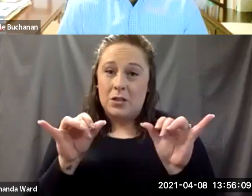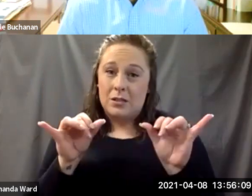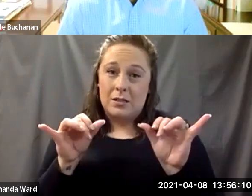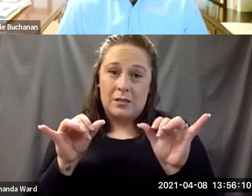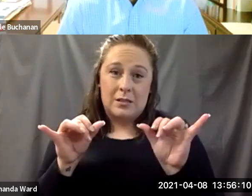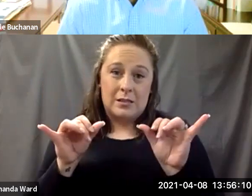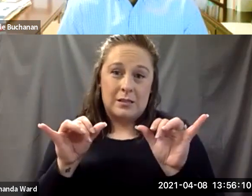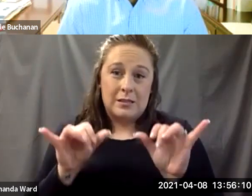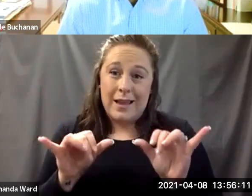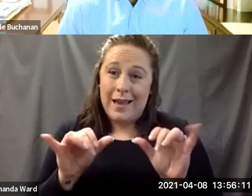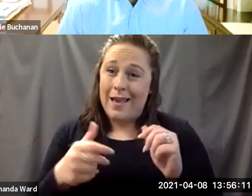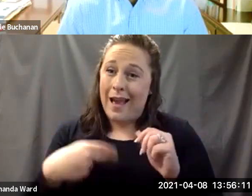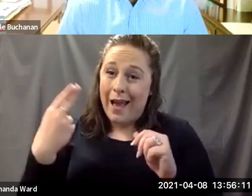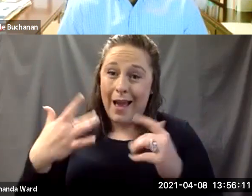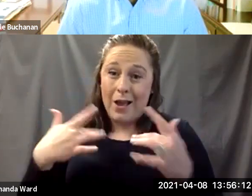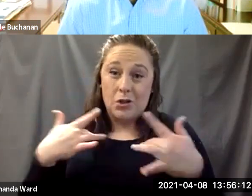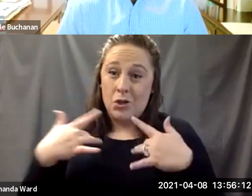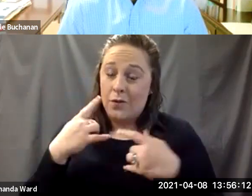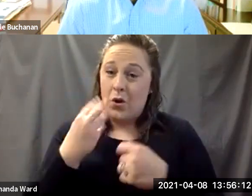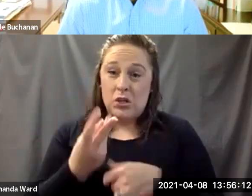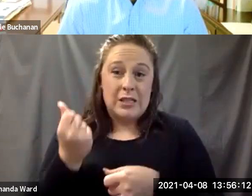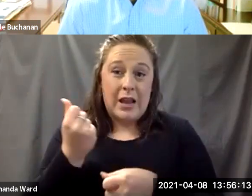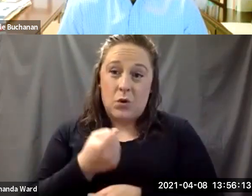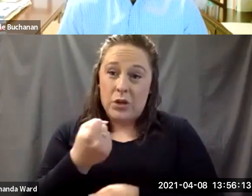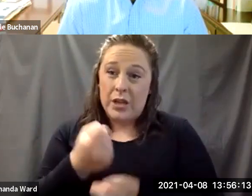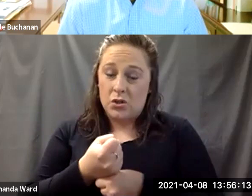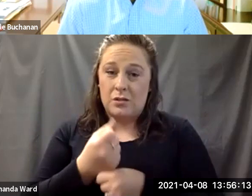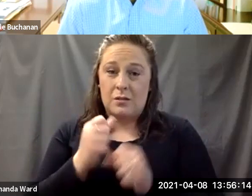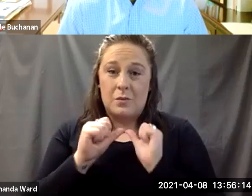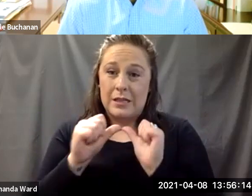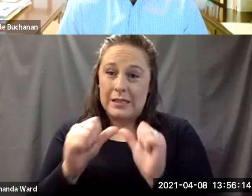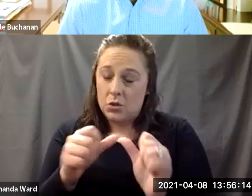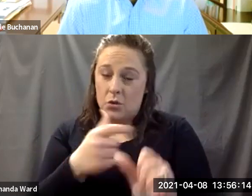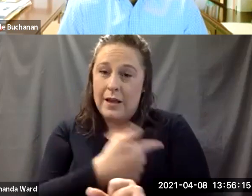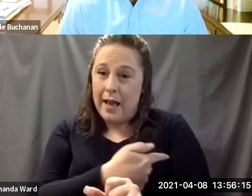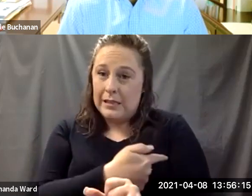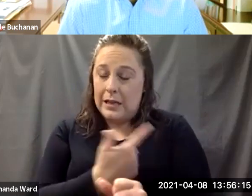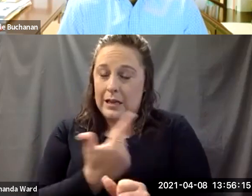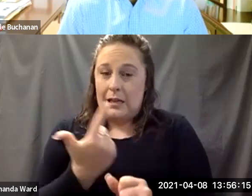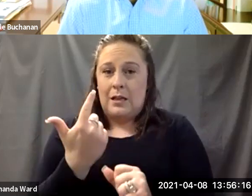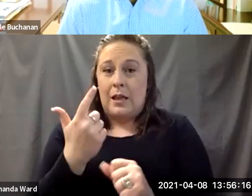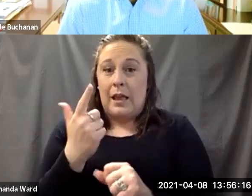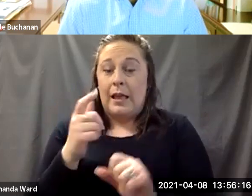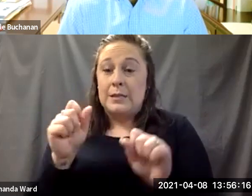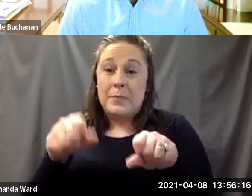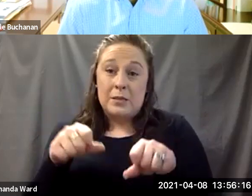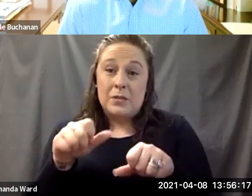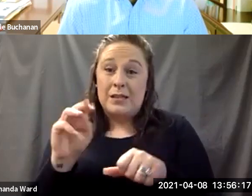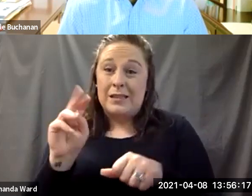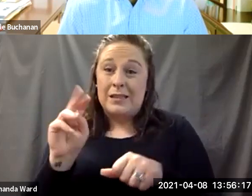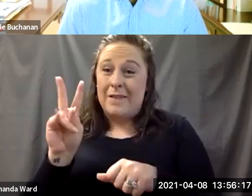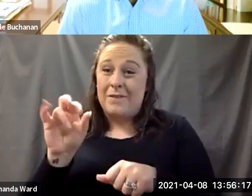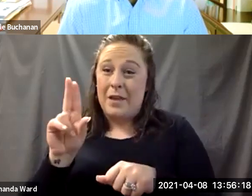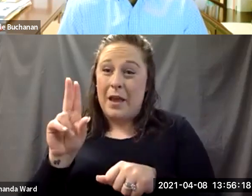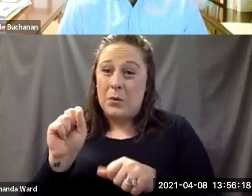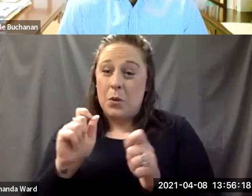a pretty high concern for several years, and we continue to get vaccinated. It's possible that the virus mutates even